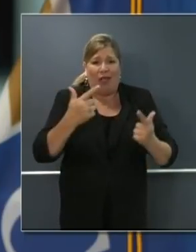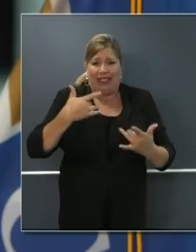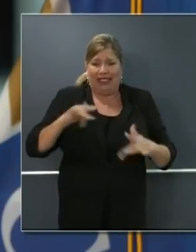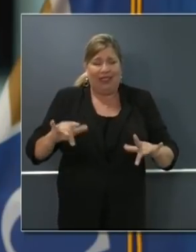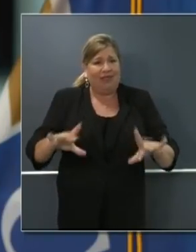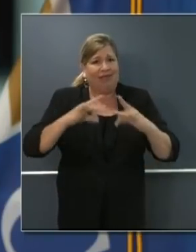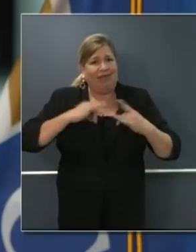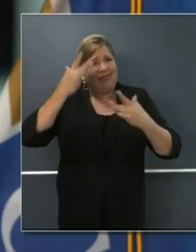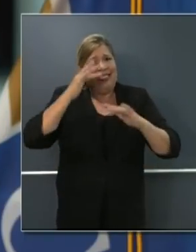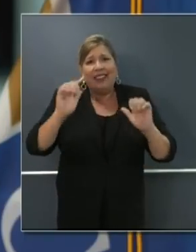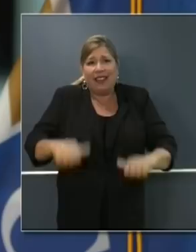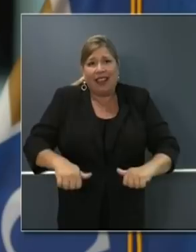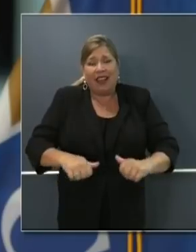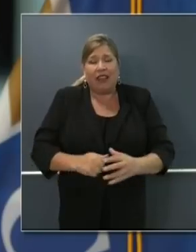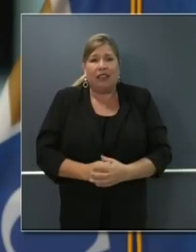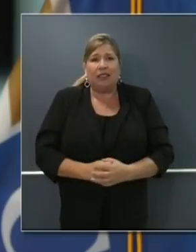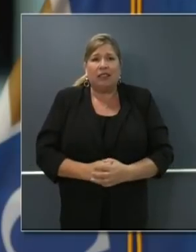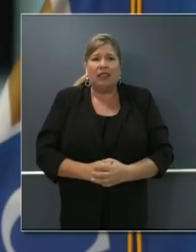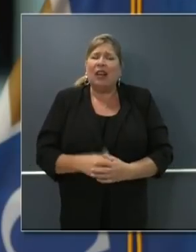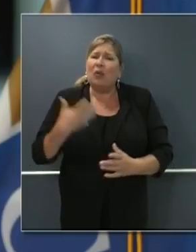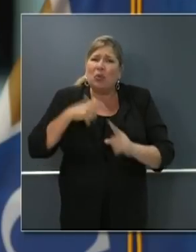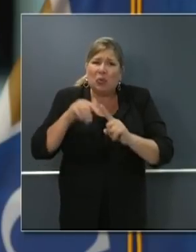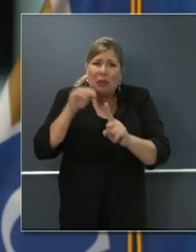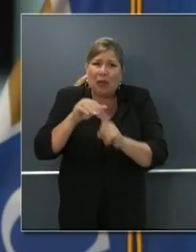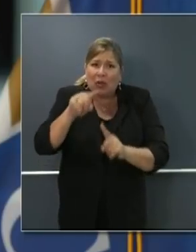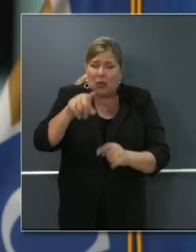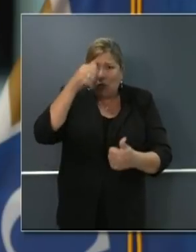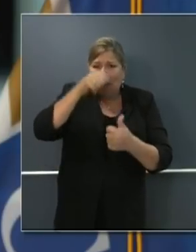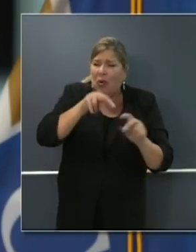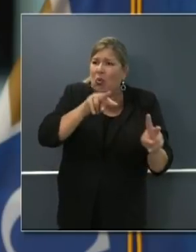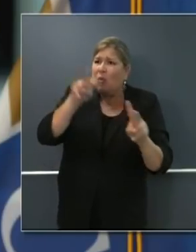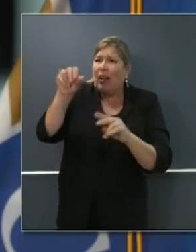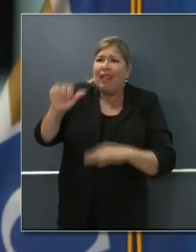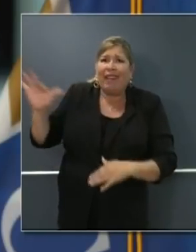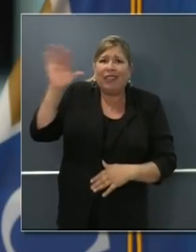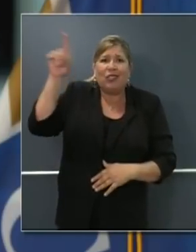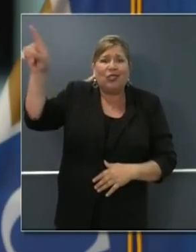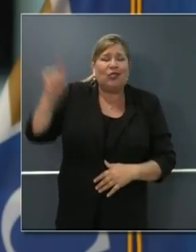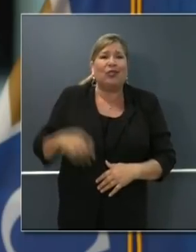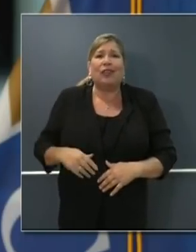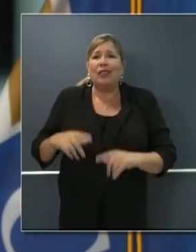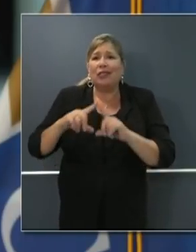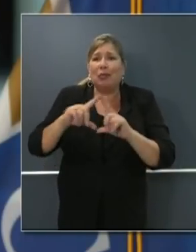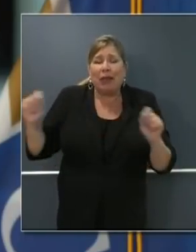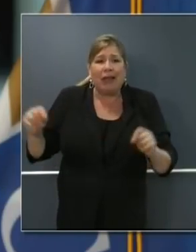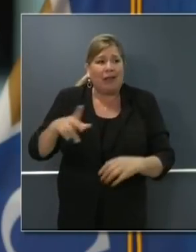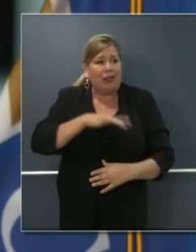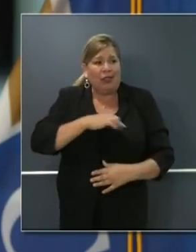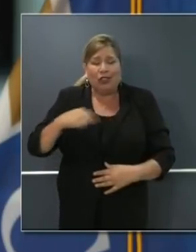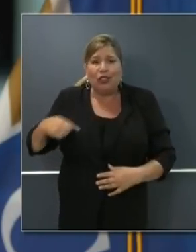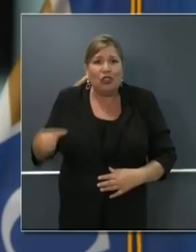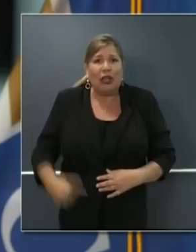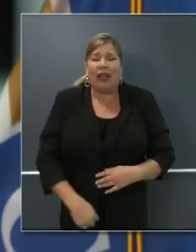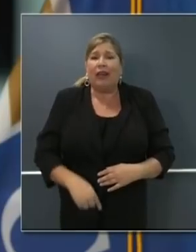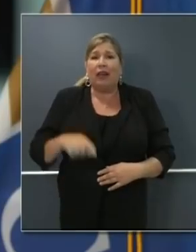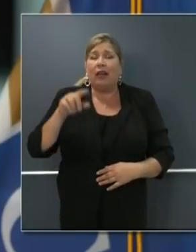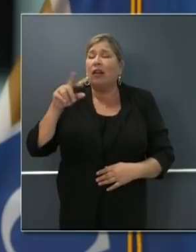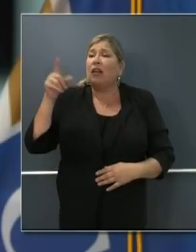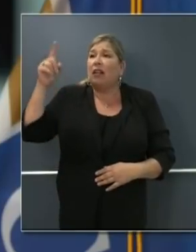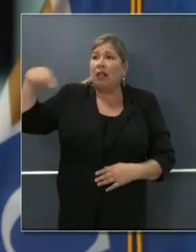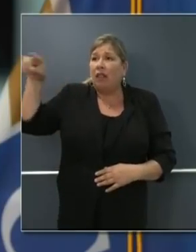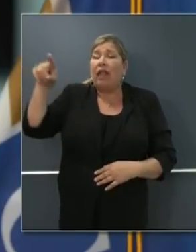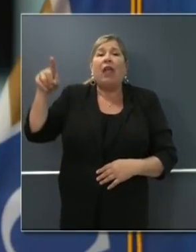look what happened in Japan. Look what happened in Singapore. Look what happened in China. When you pull back too